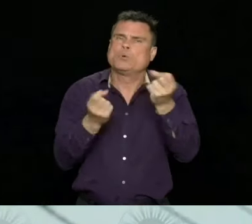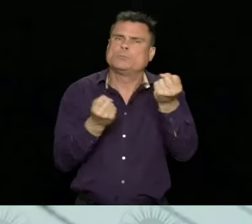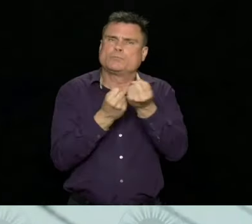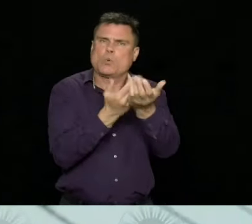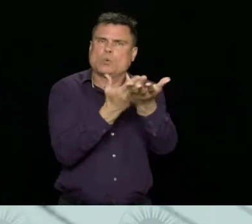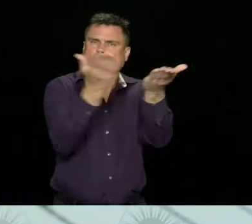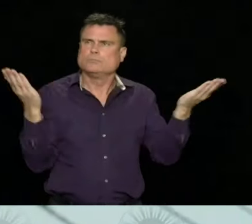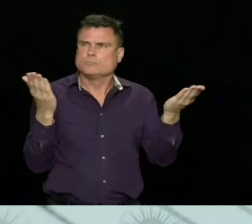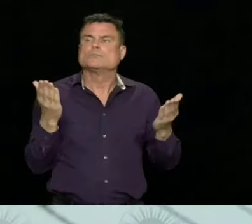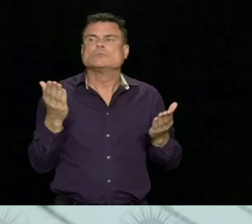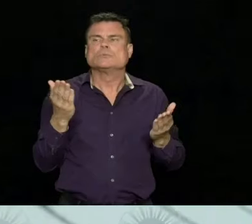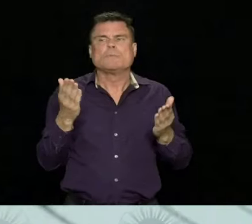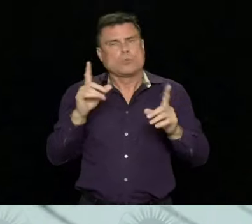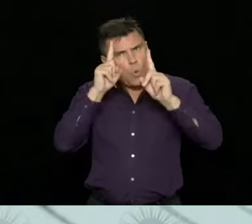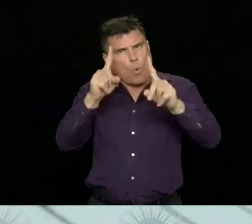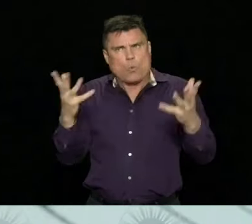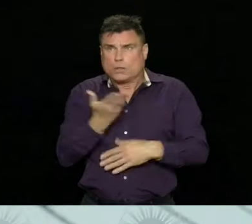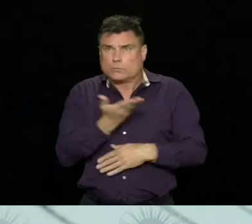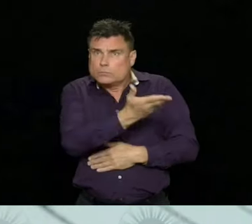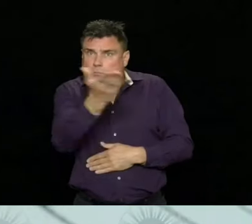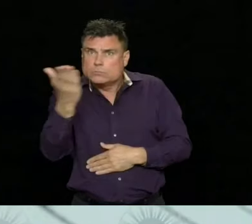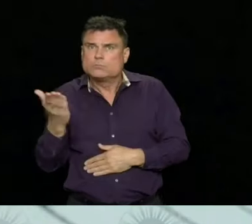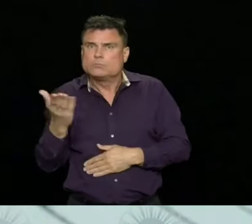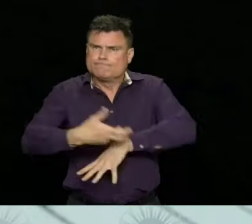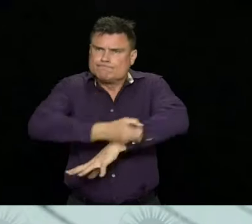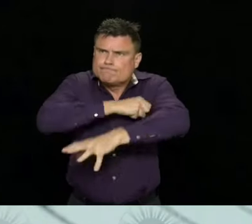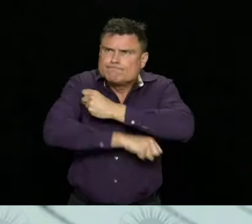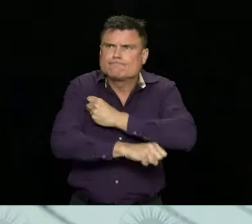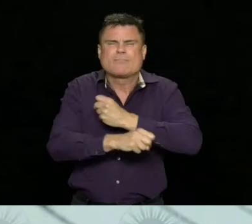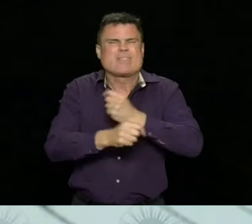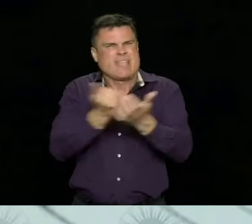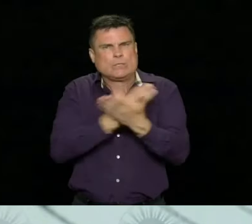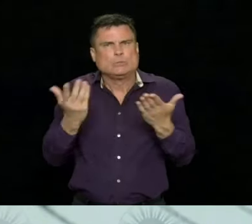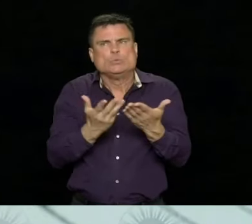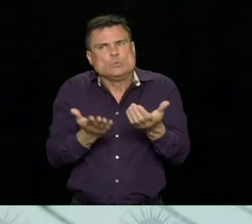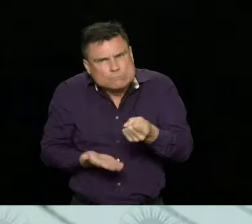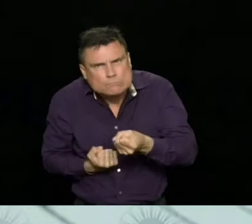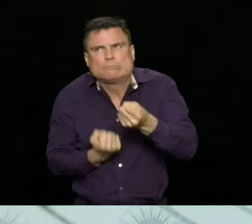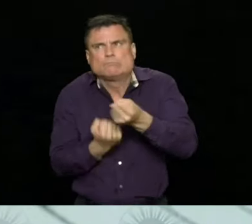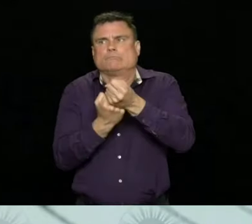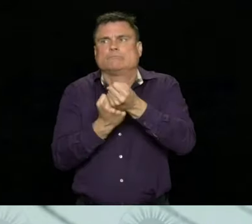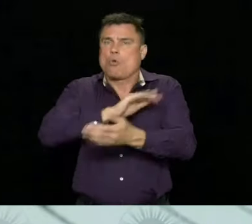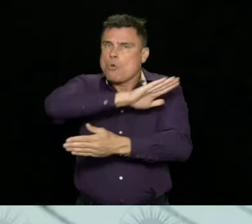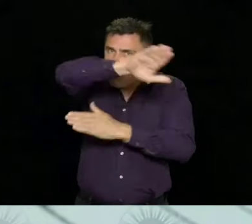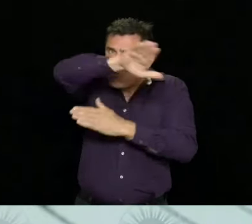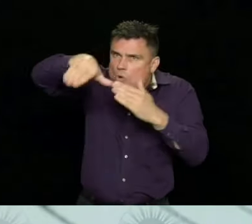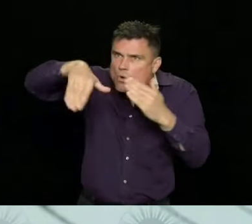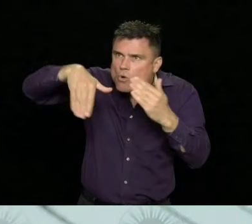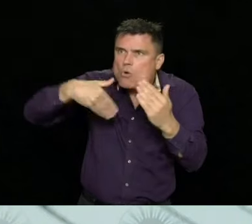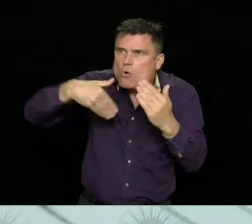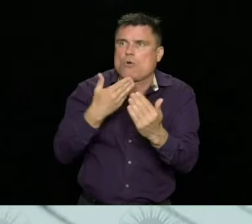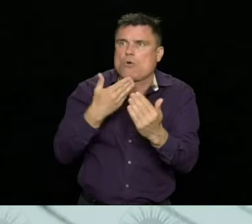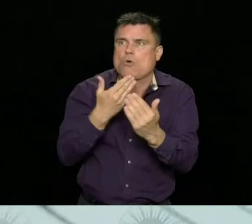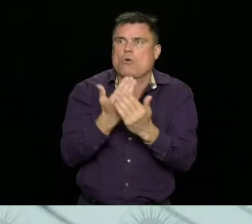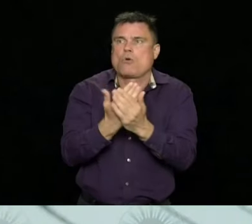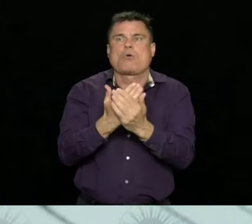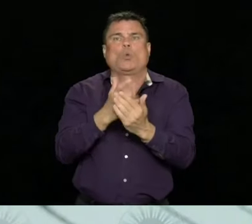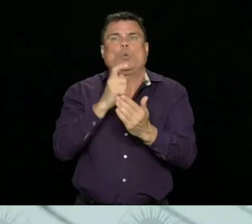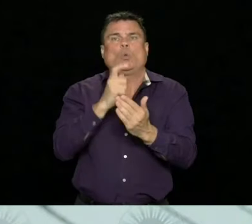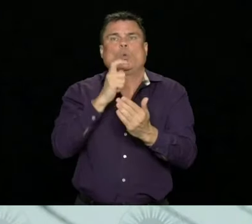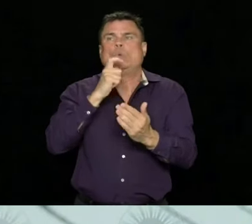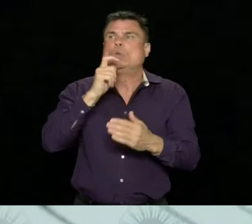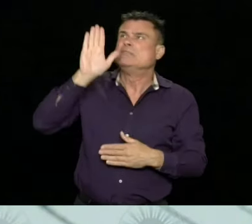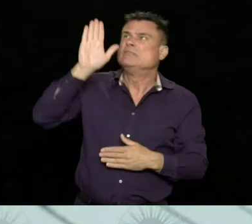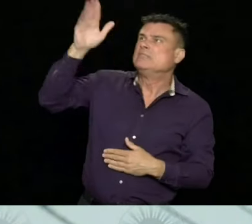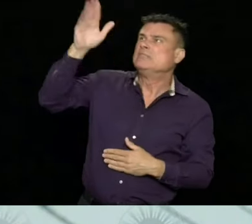everything we can to help all workers who step forward, risk their lives, risk their health, so that they will provide